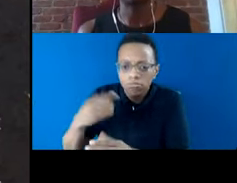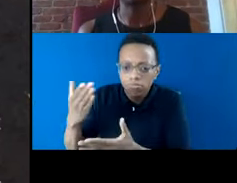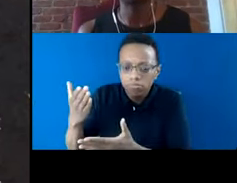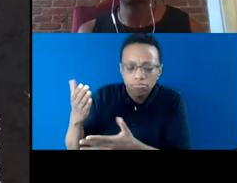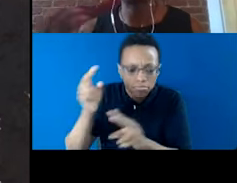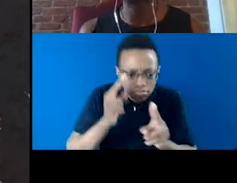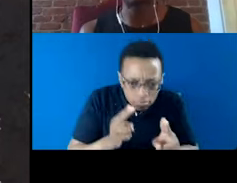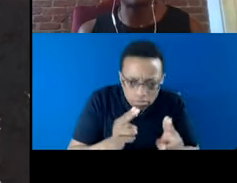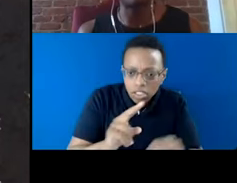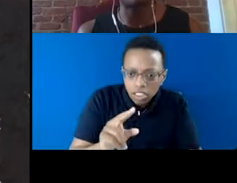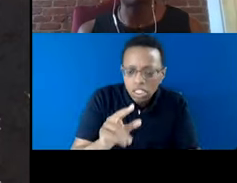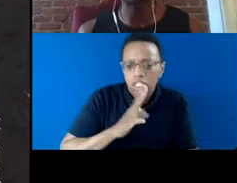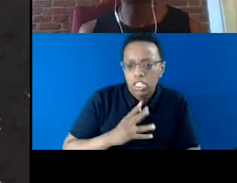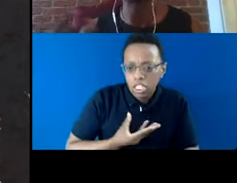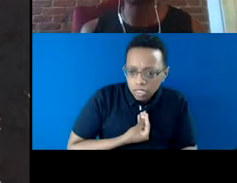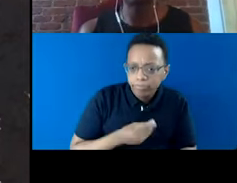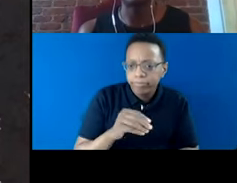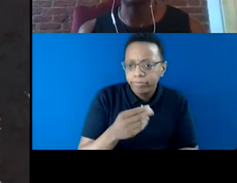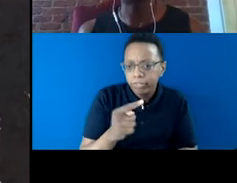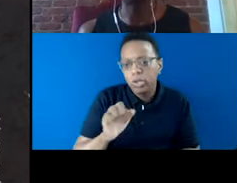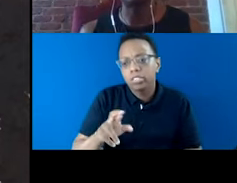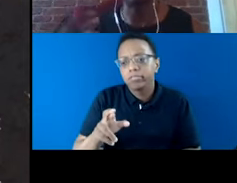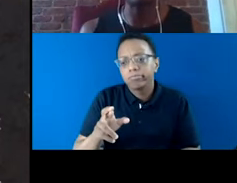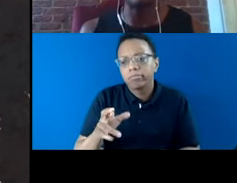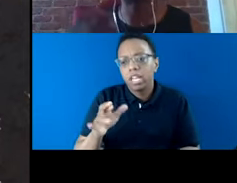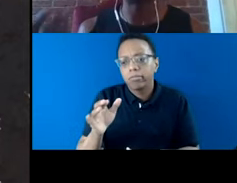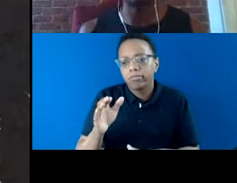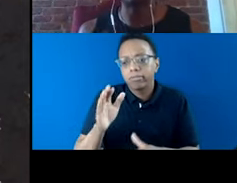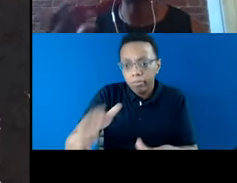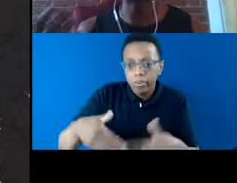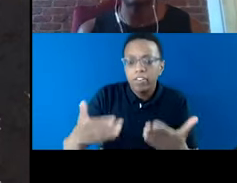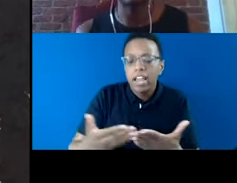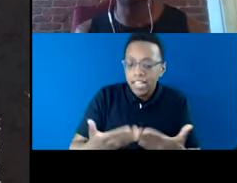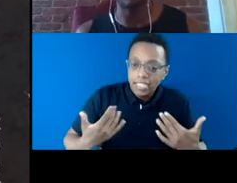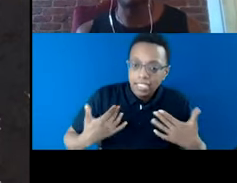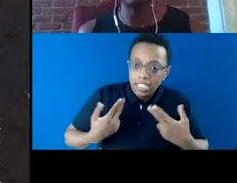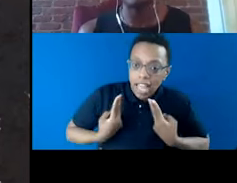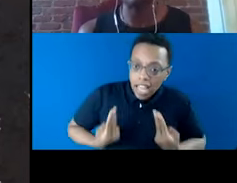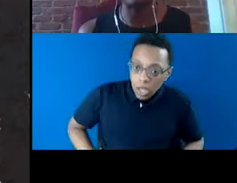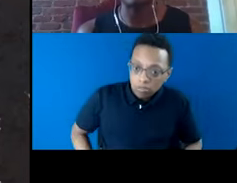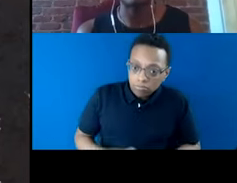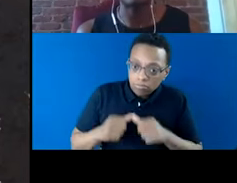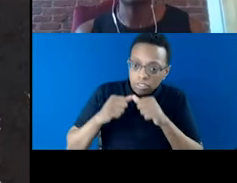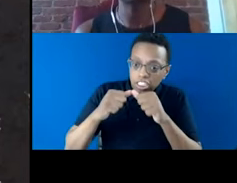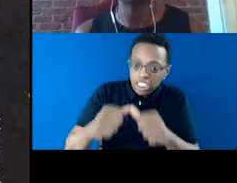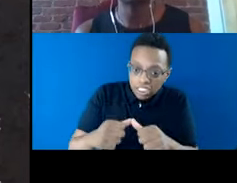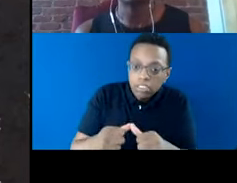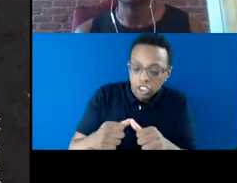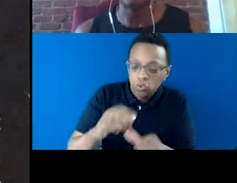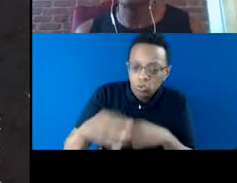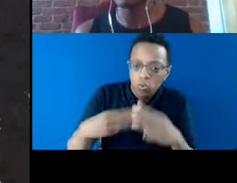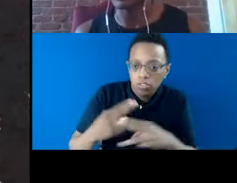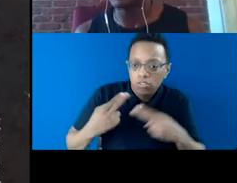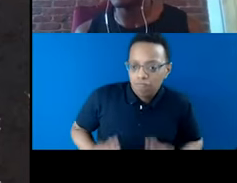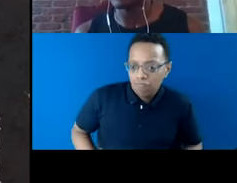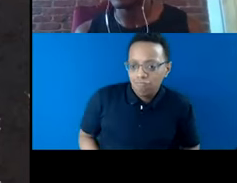and that trans and gender non-conforming people contribute to healthy, sustainable ecosystems of the human species? And so